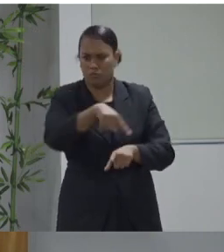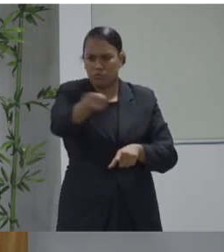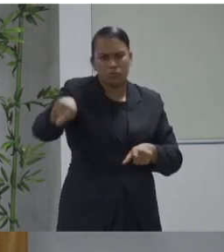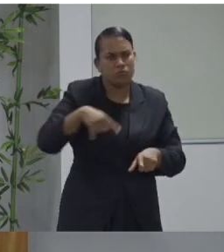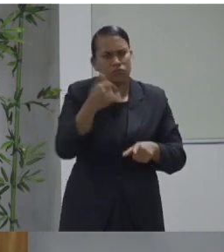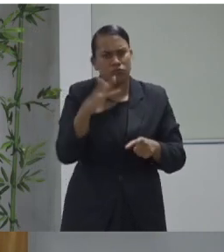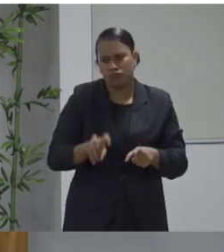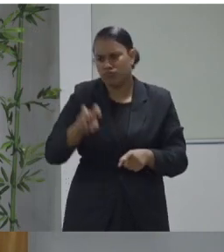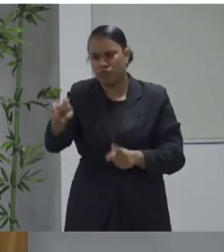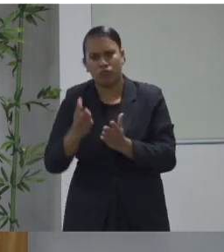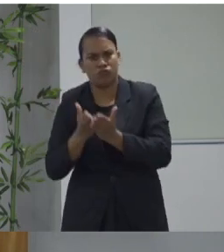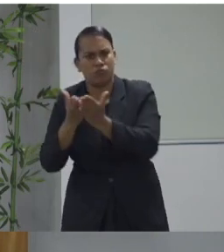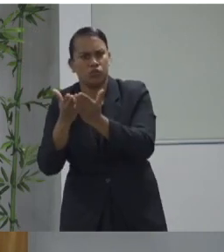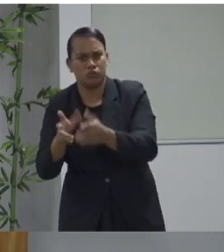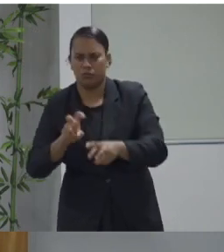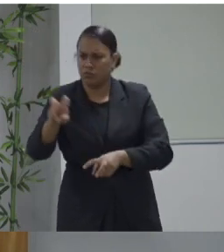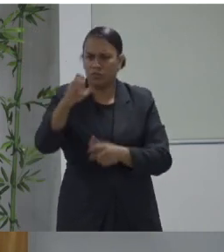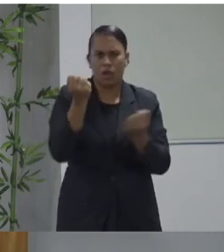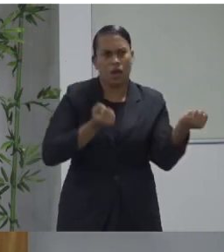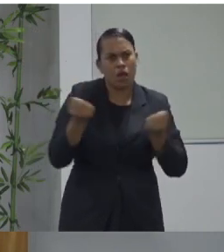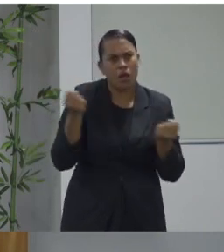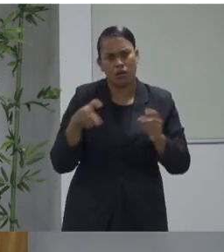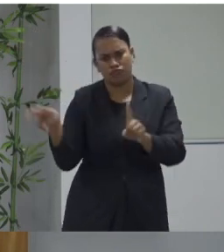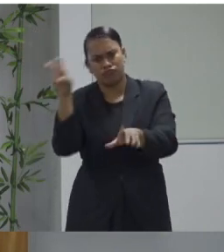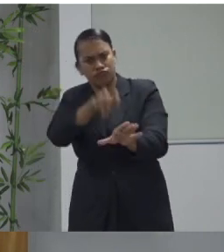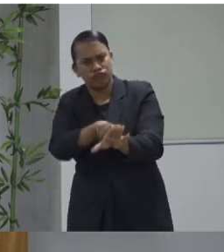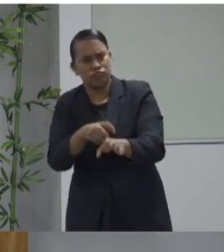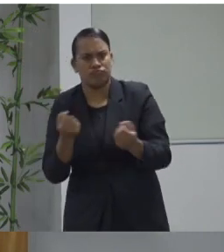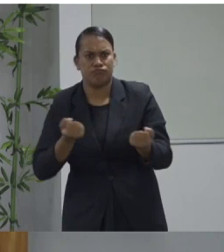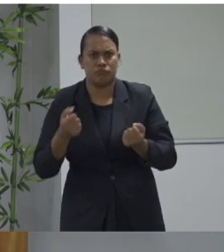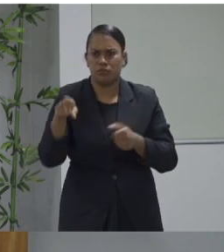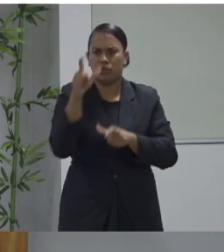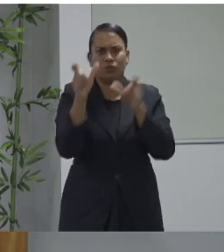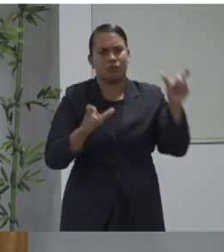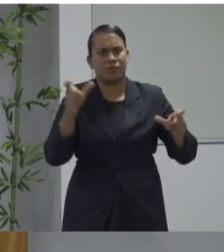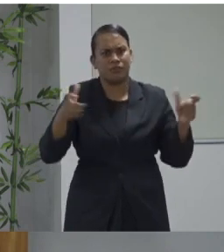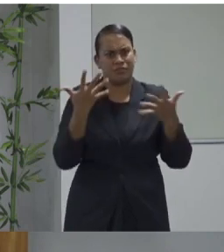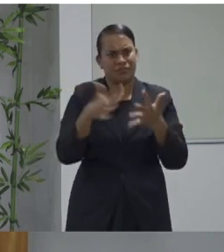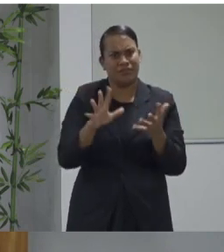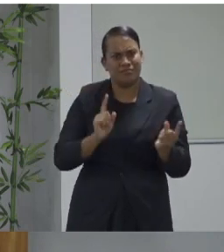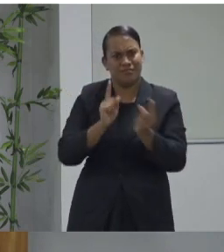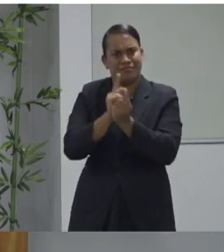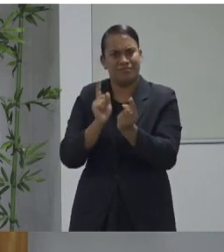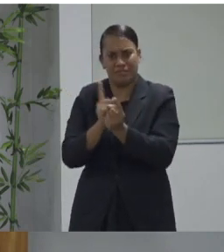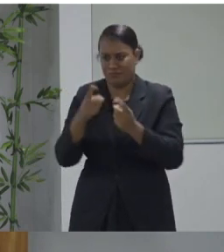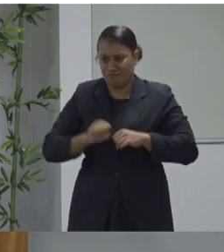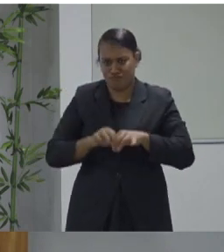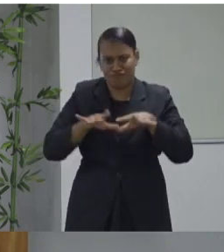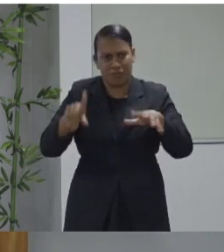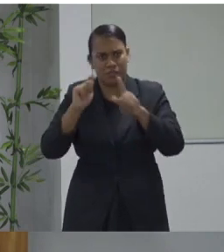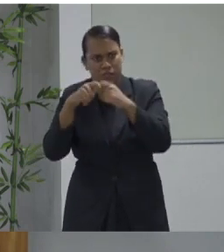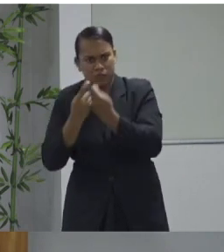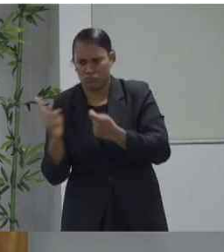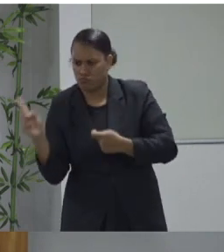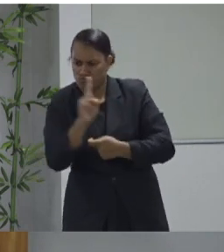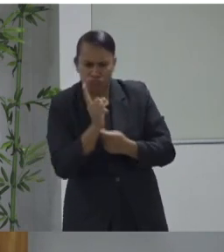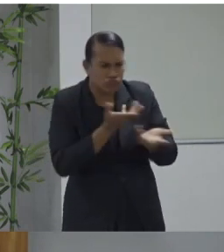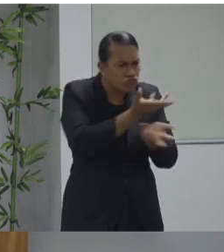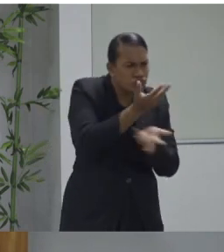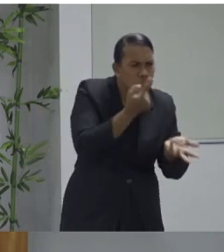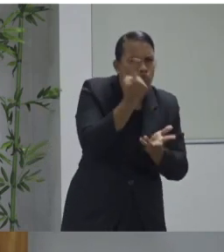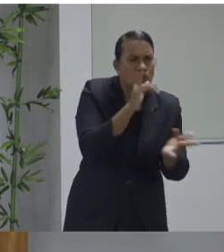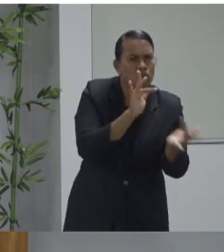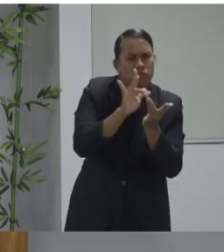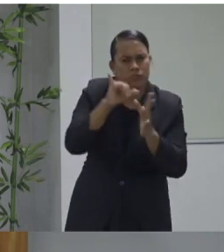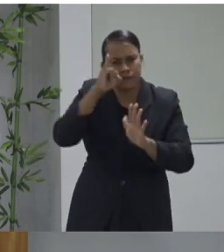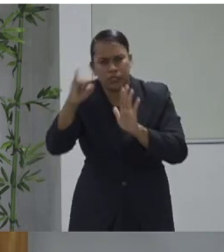antennas of our contact tracing team as they begin to fan out and identify individuals that could